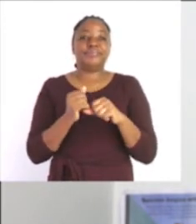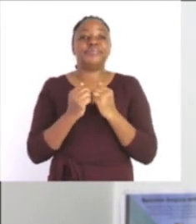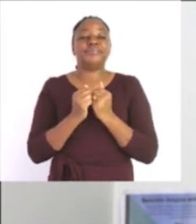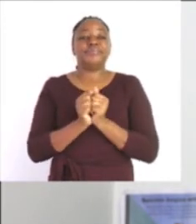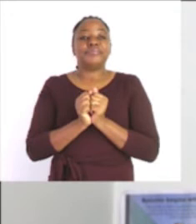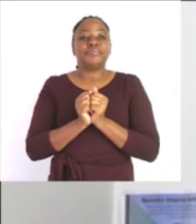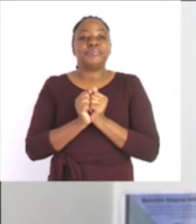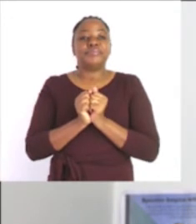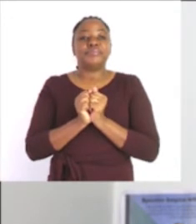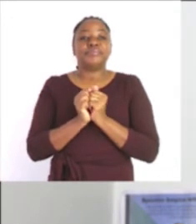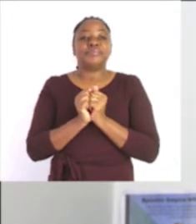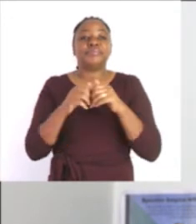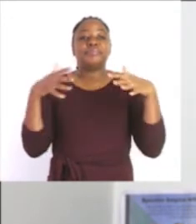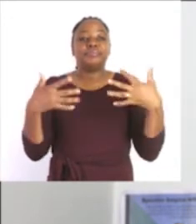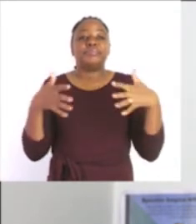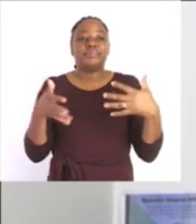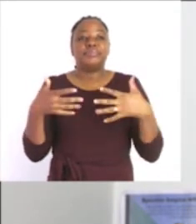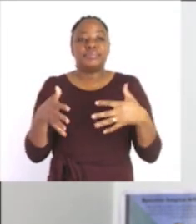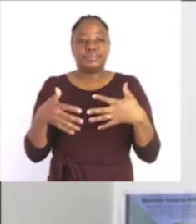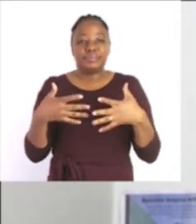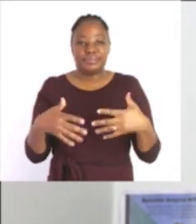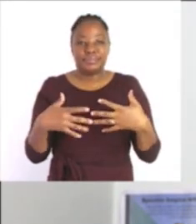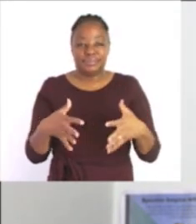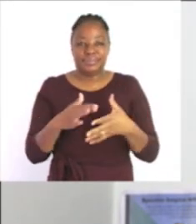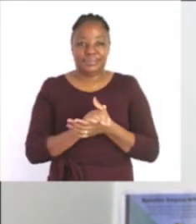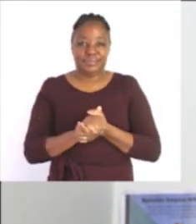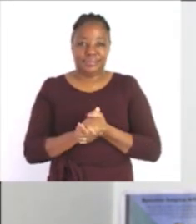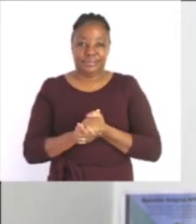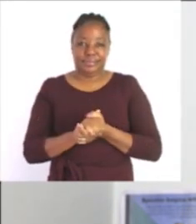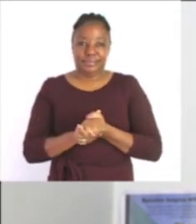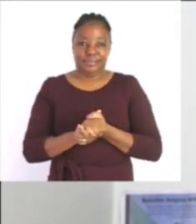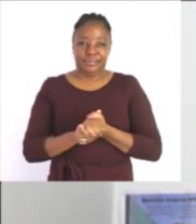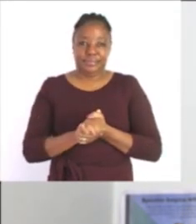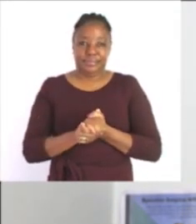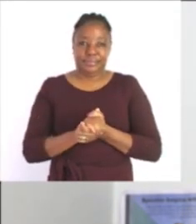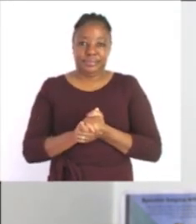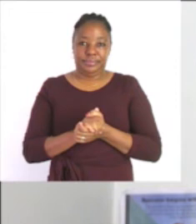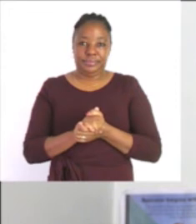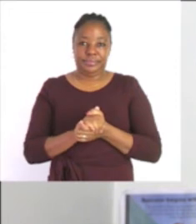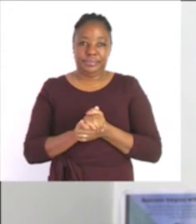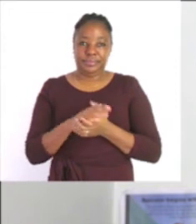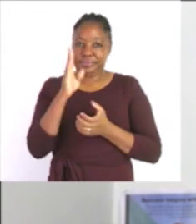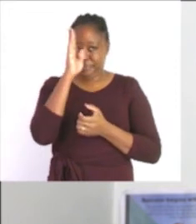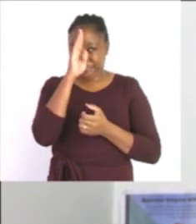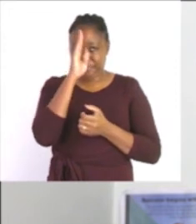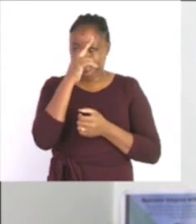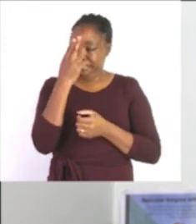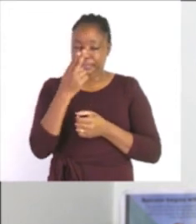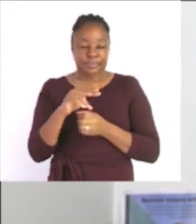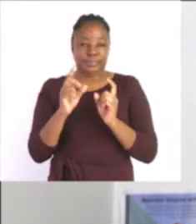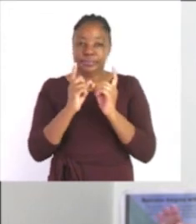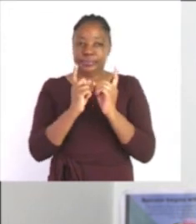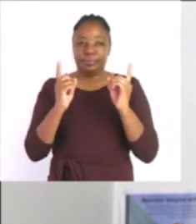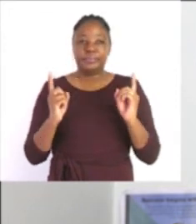well. And make sure that they are dry as well. Don't forget to practice good social